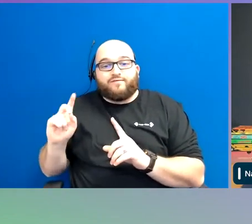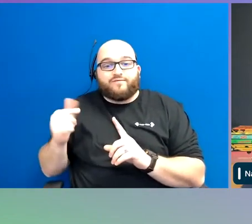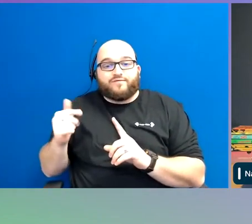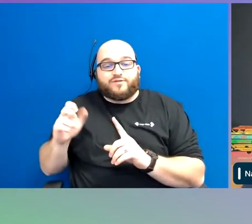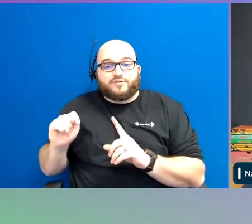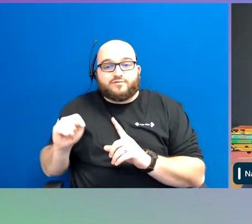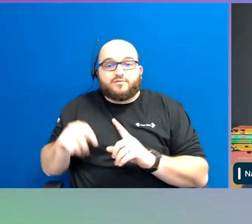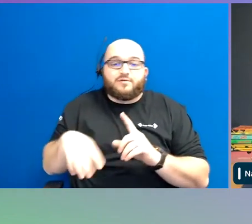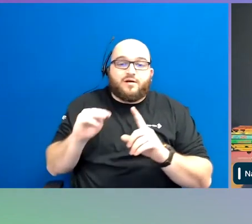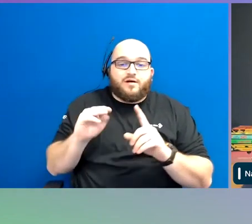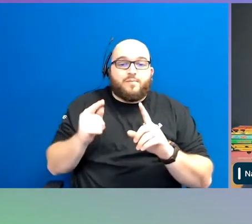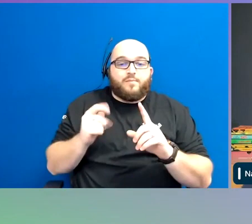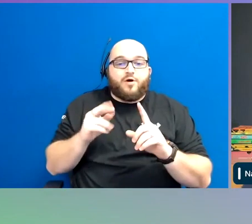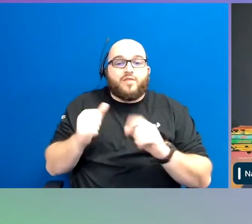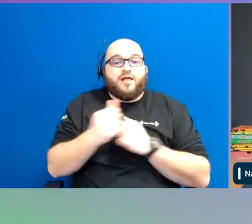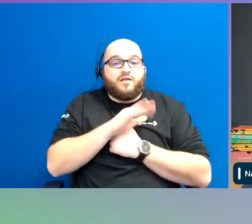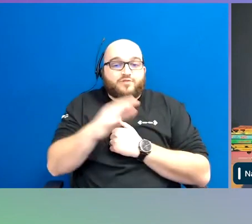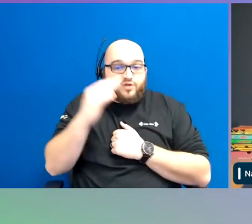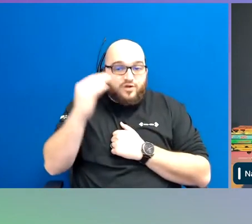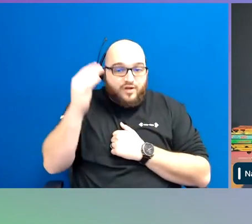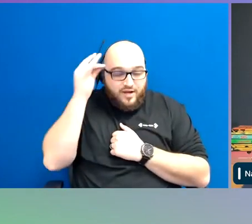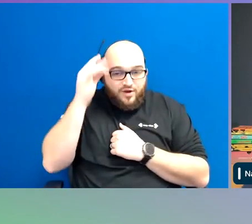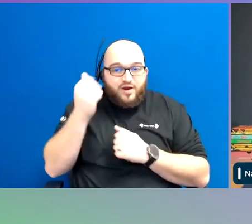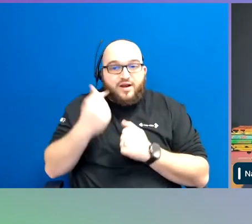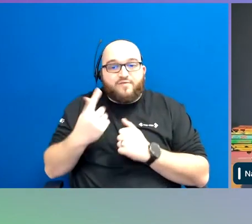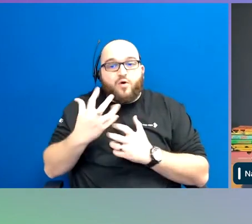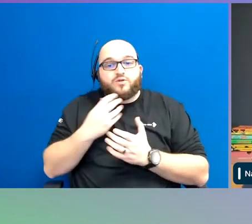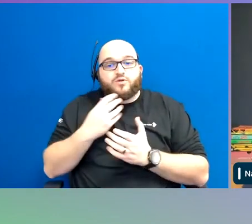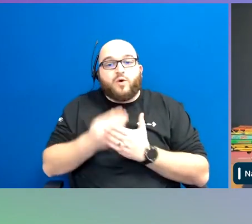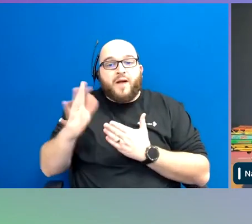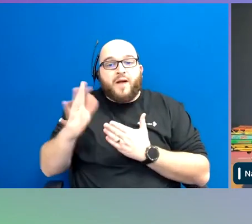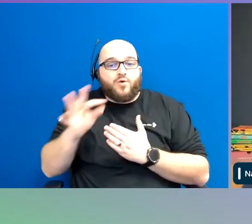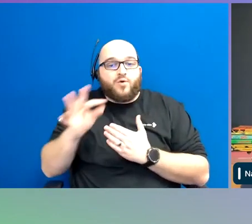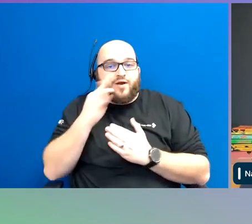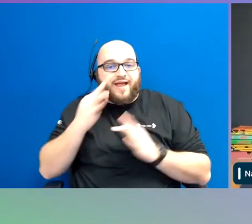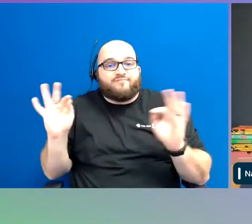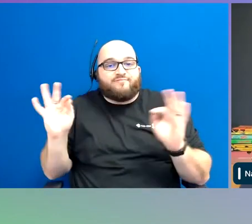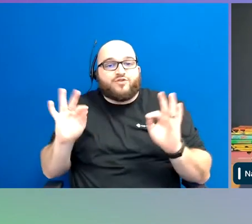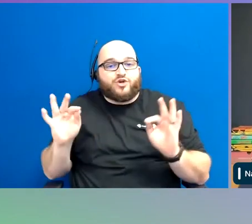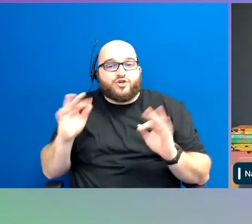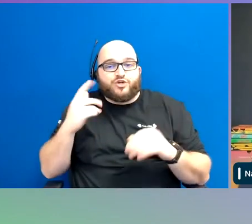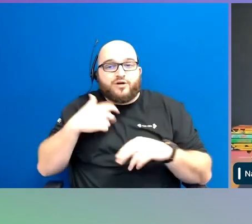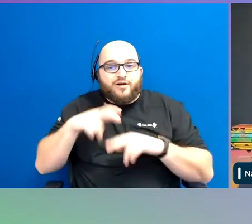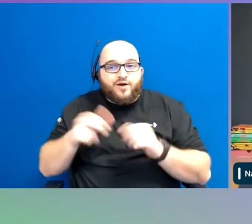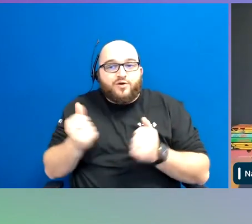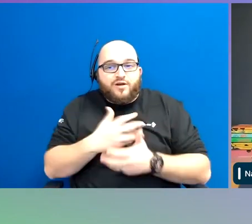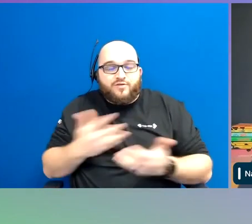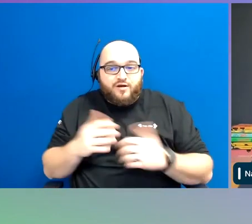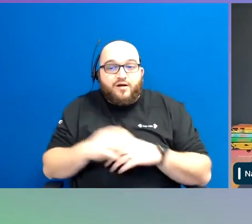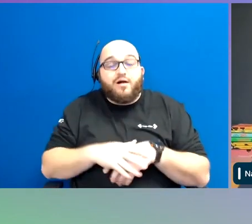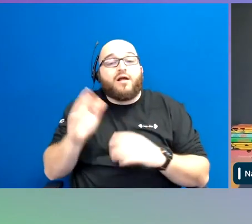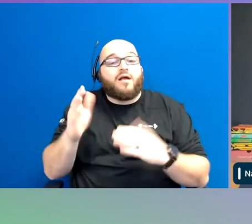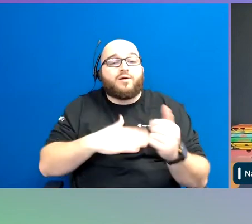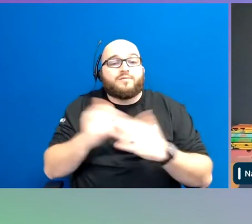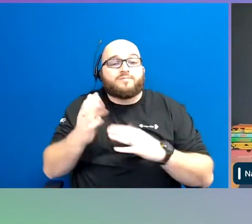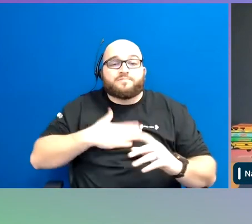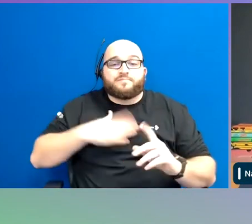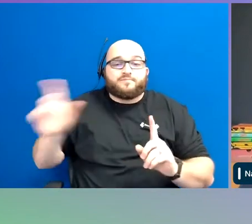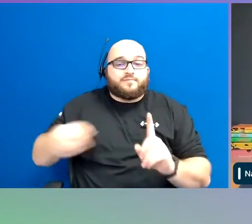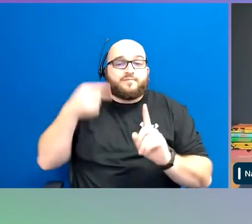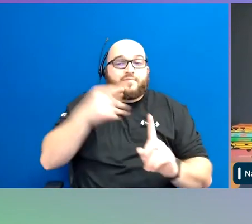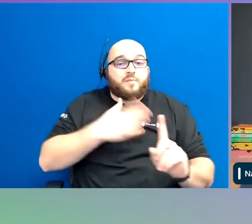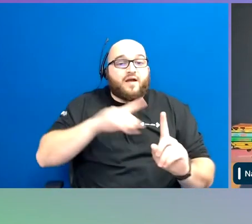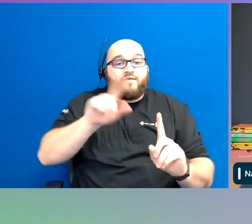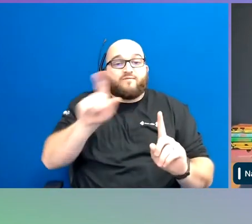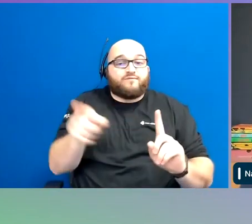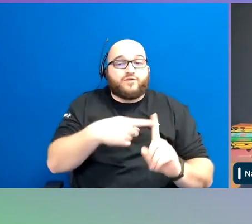loves your hair color, and everyone wants to buy your cat furniture now, because that is our top topic. And my first question actually out of Q&A is,